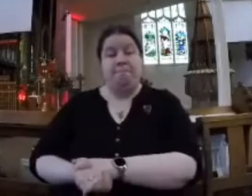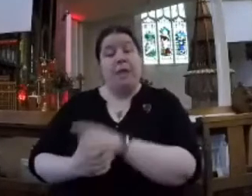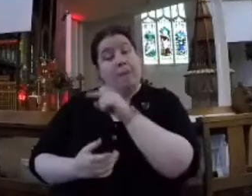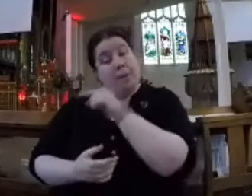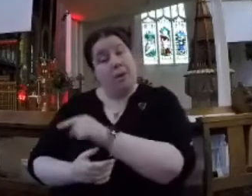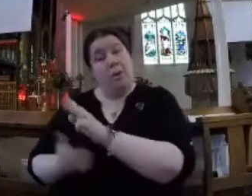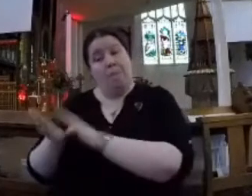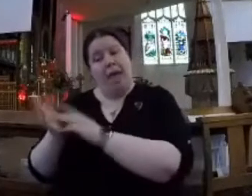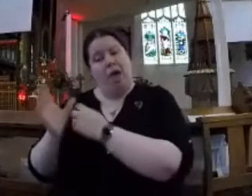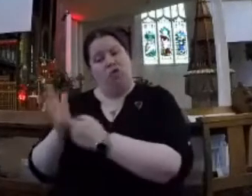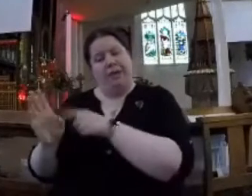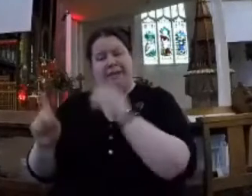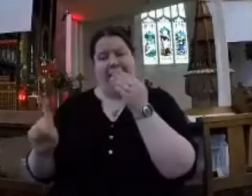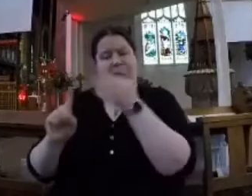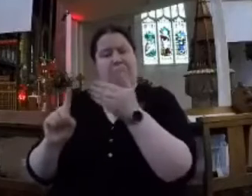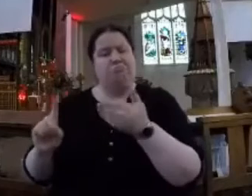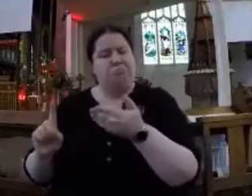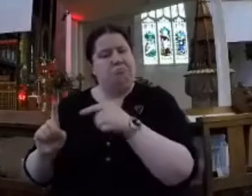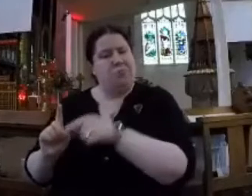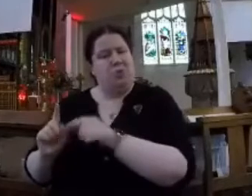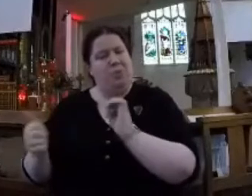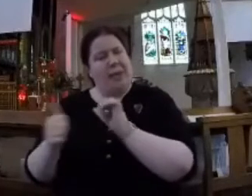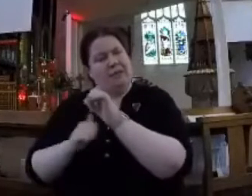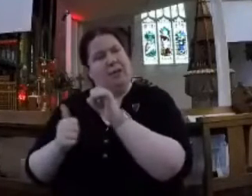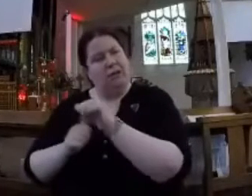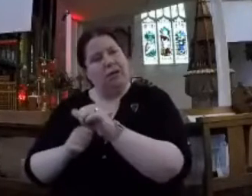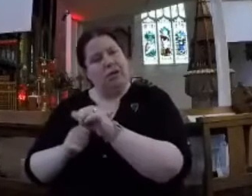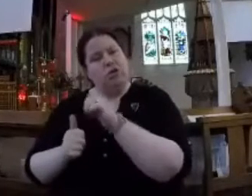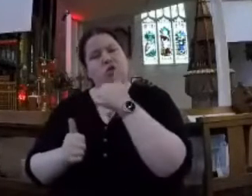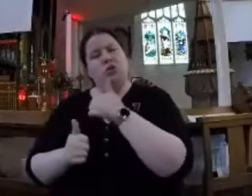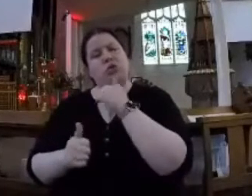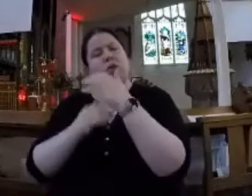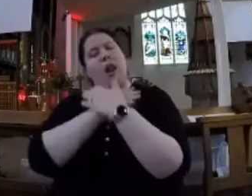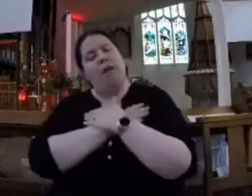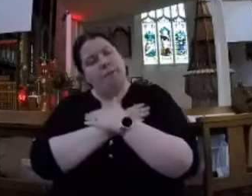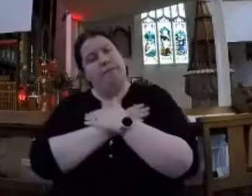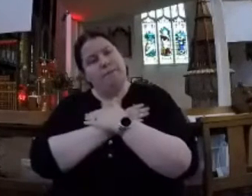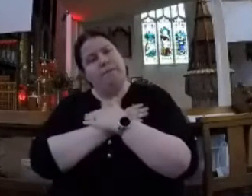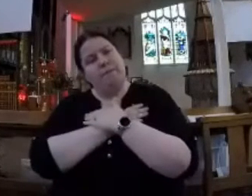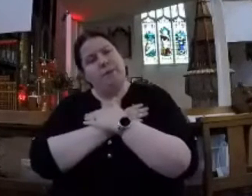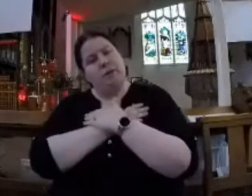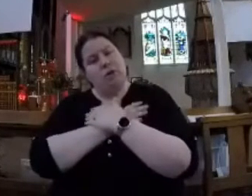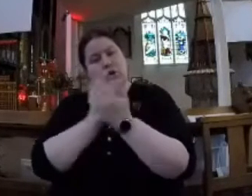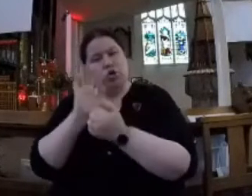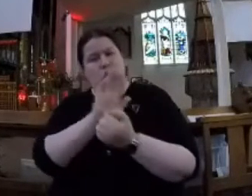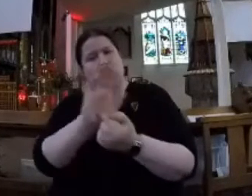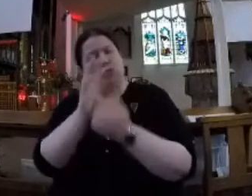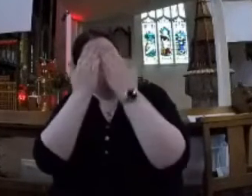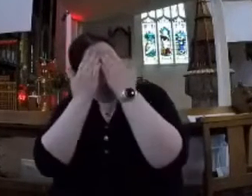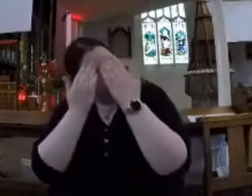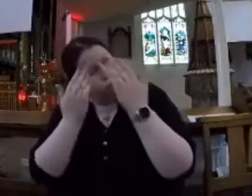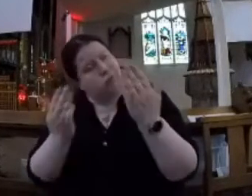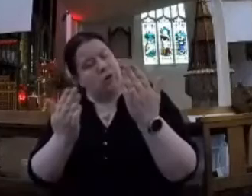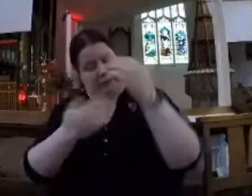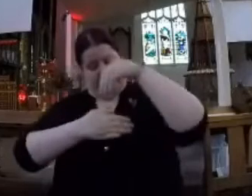Whereas the Mary way, the better way, the way of love, it highlights devotion,